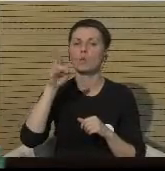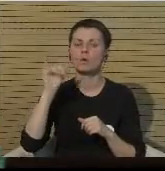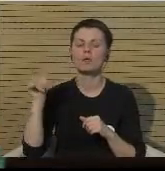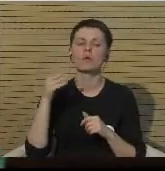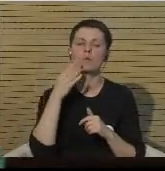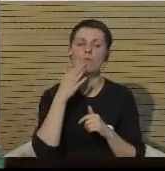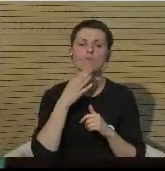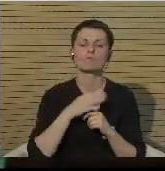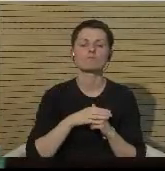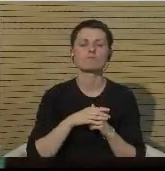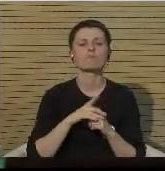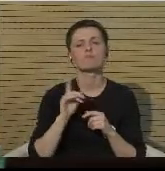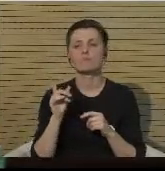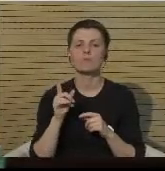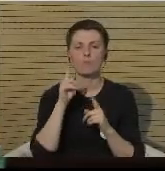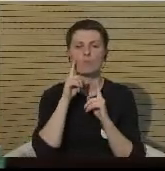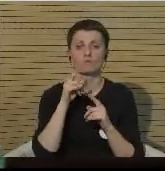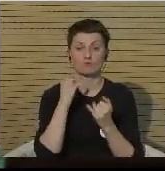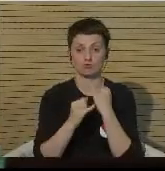national states, whereas